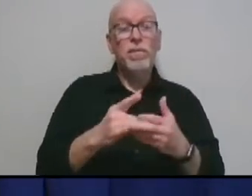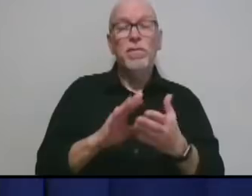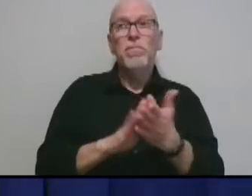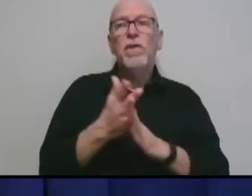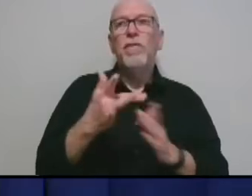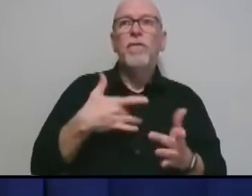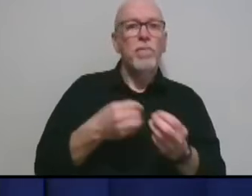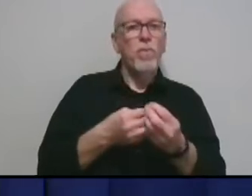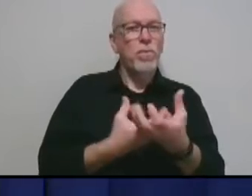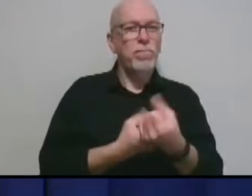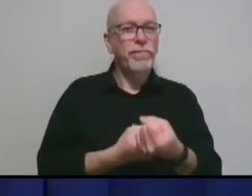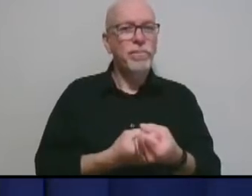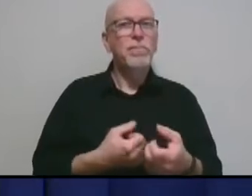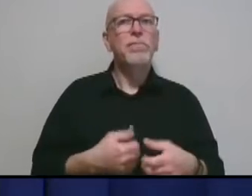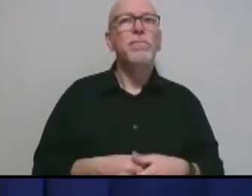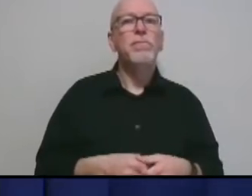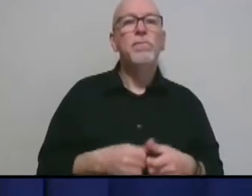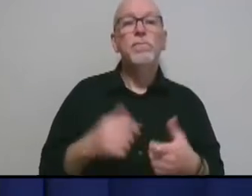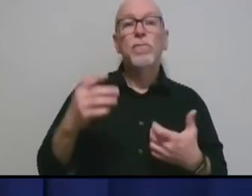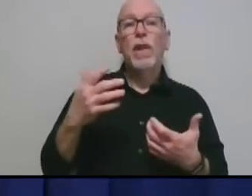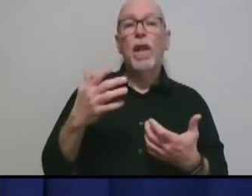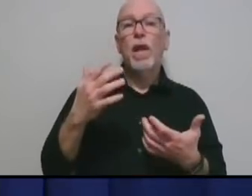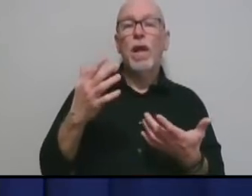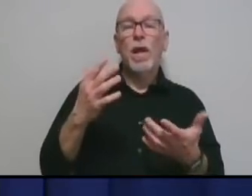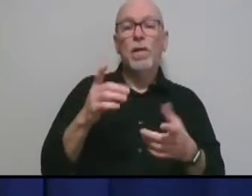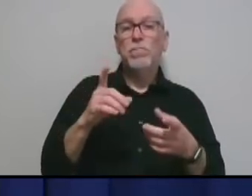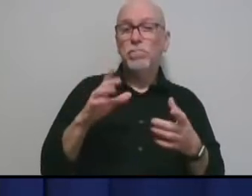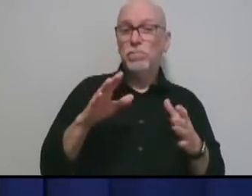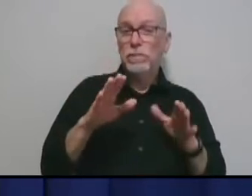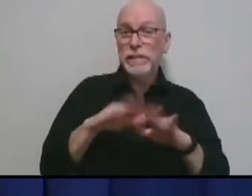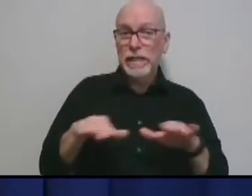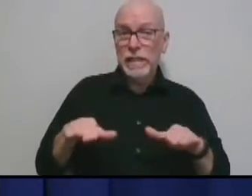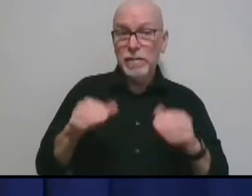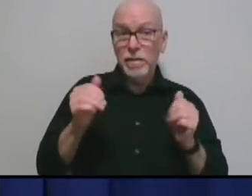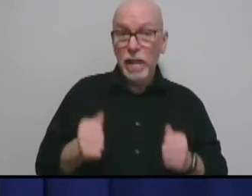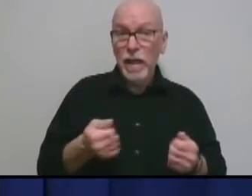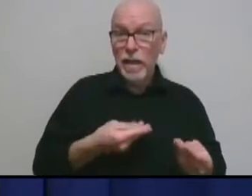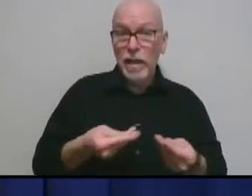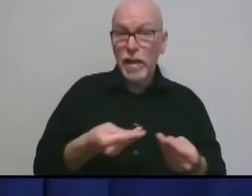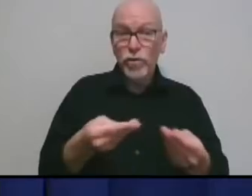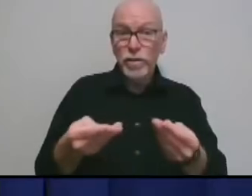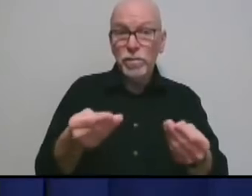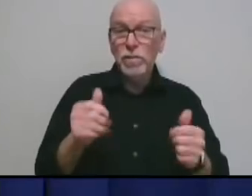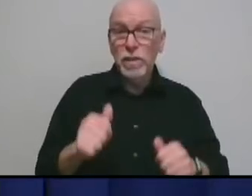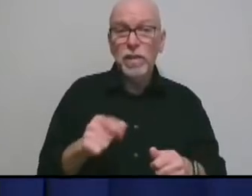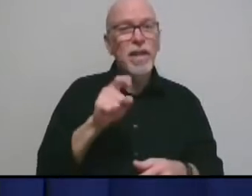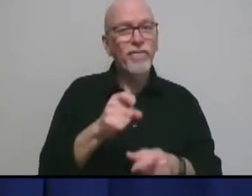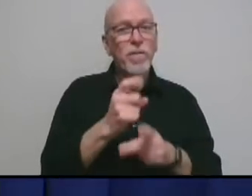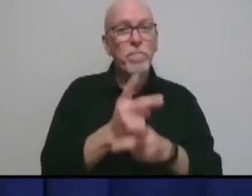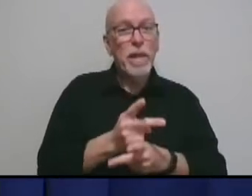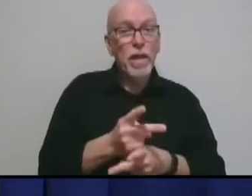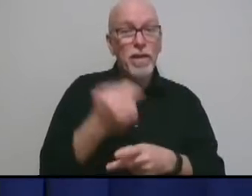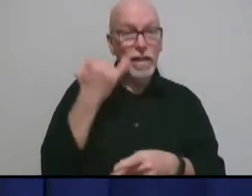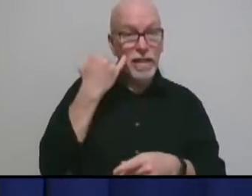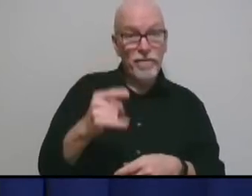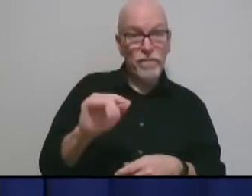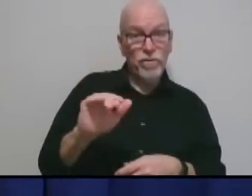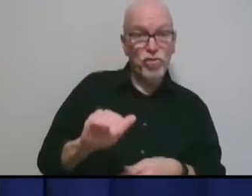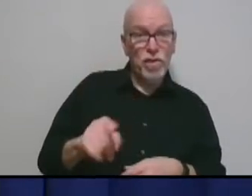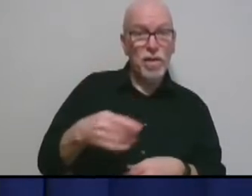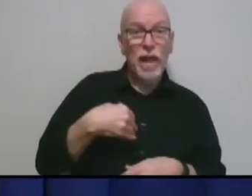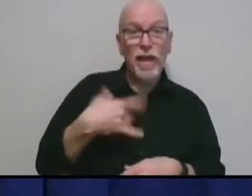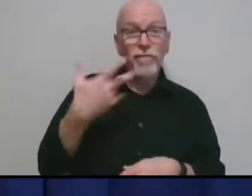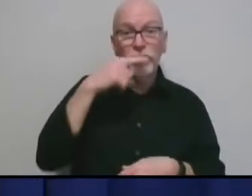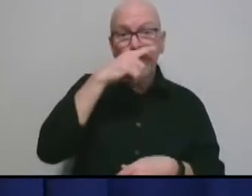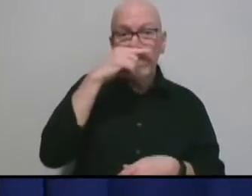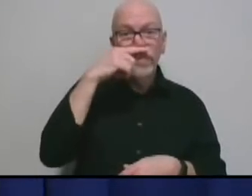thing. I would say that kids, as we know, can carry this. So being very careful that if that youngster has got a snotty nose